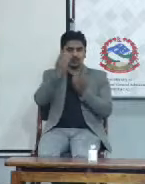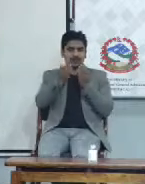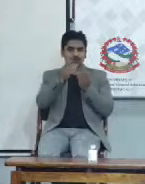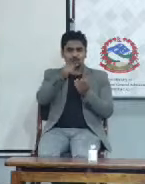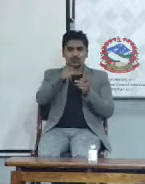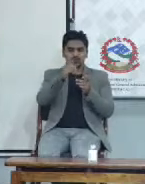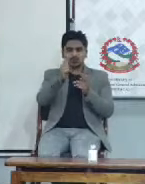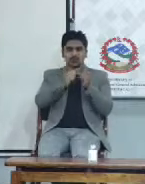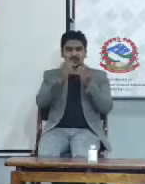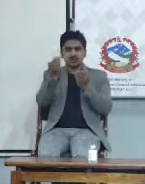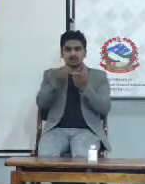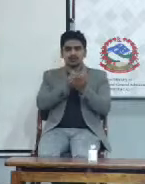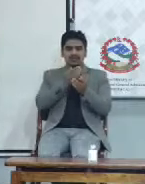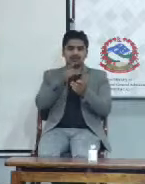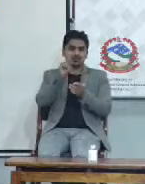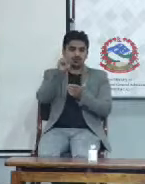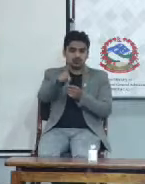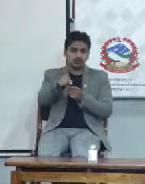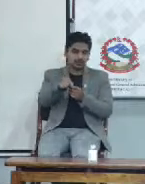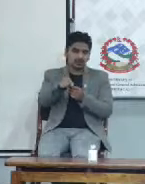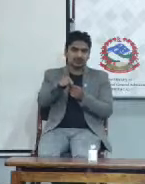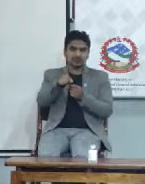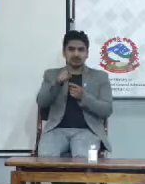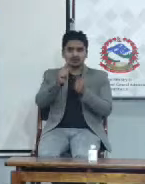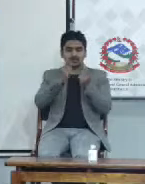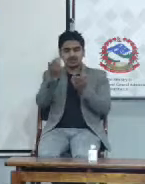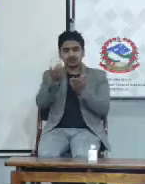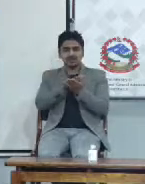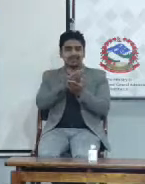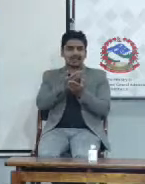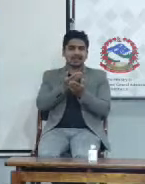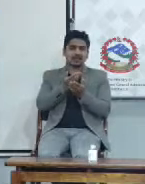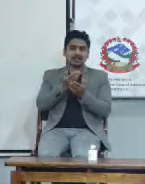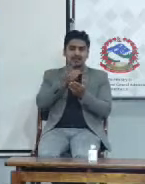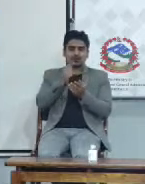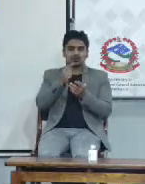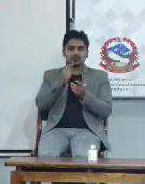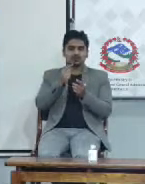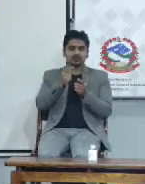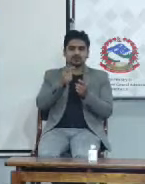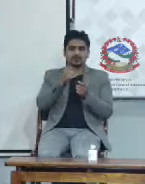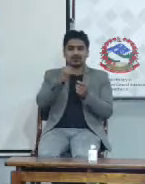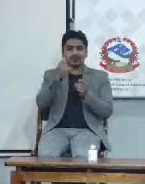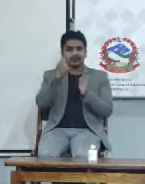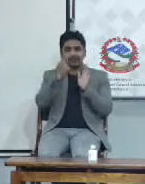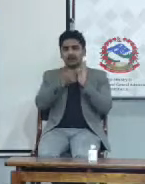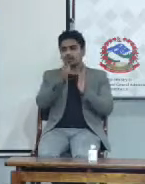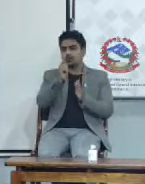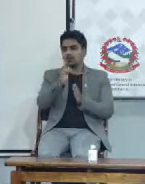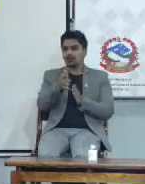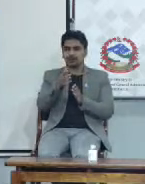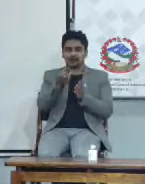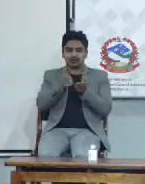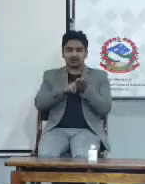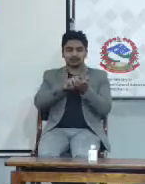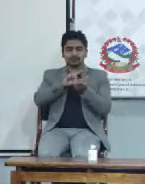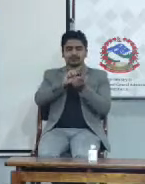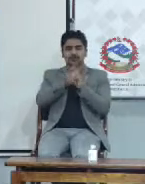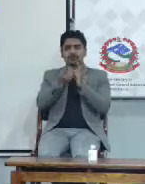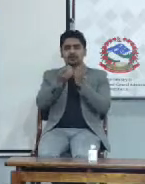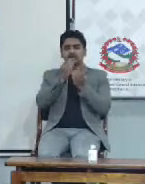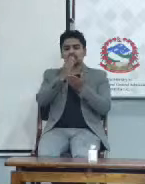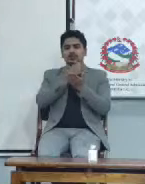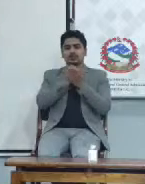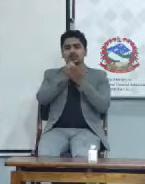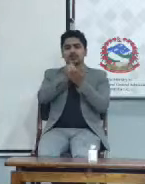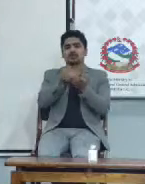the institution. It can help us for the any change or improvement. Few months back,